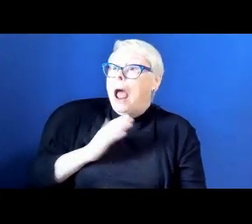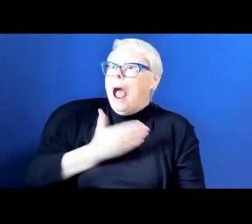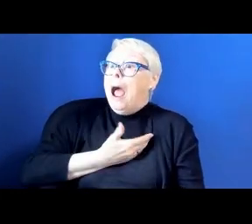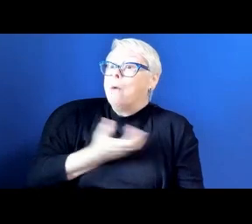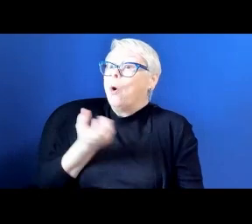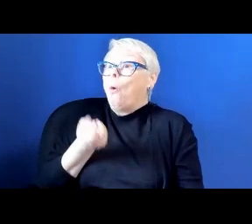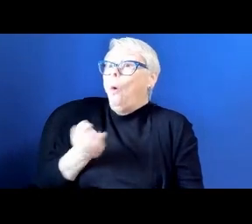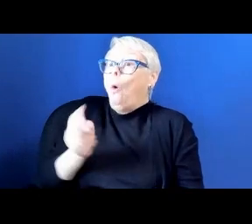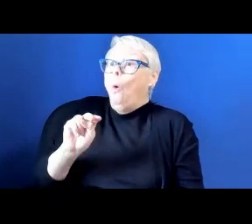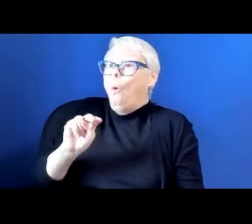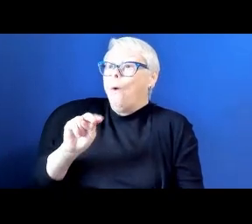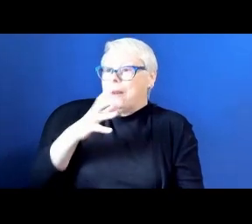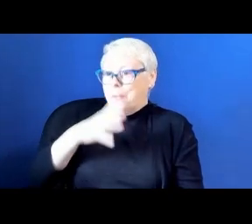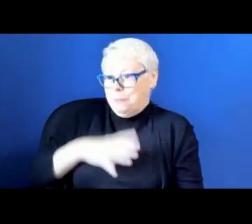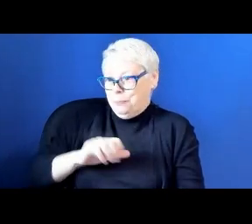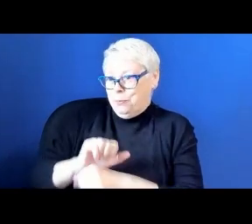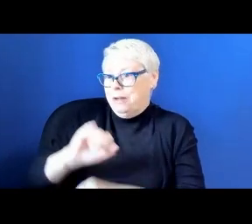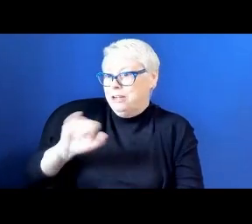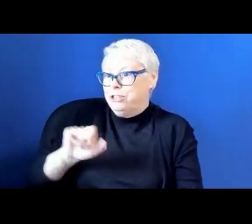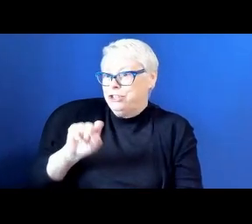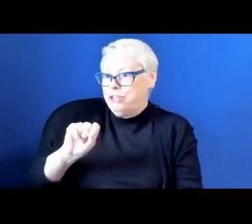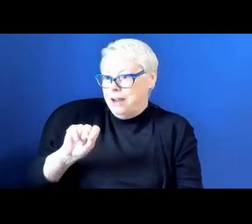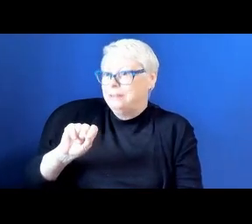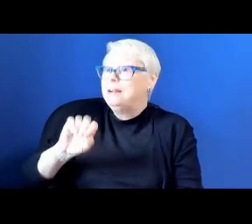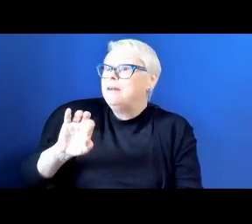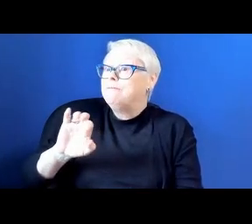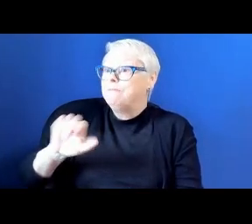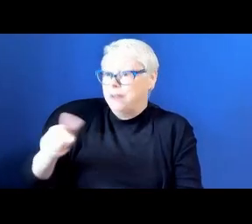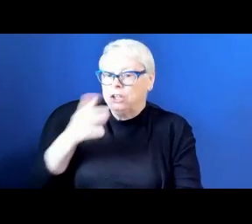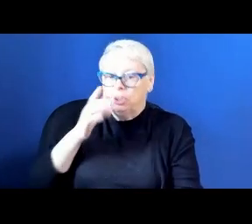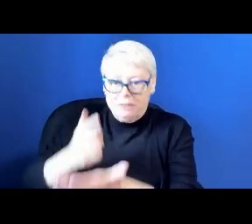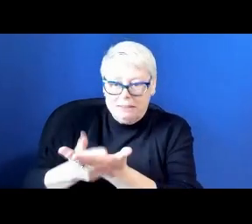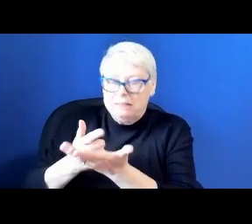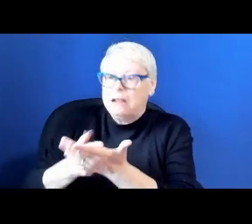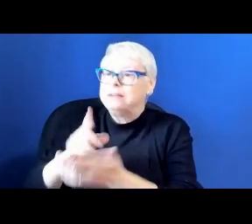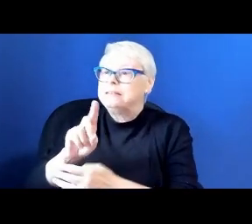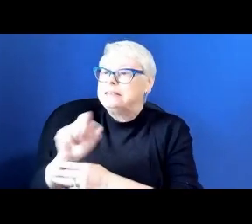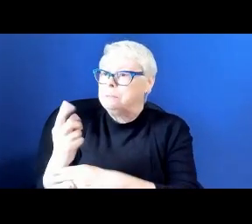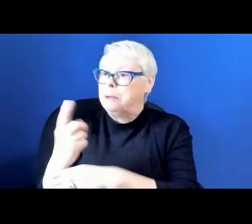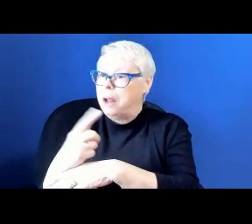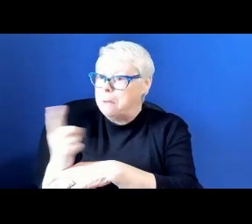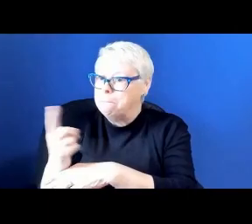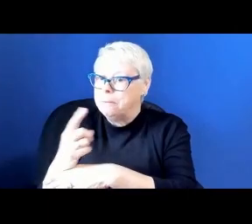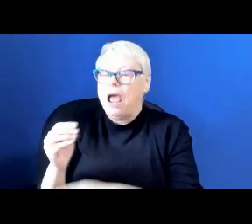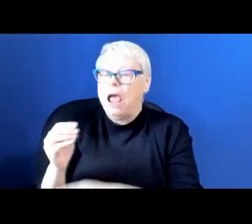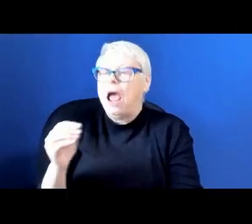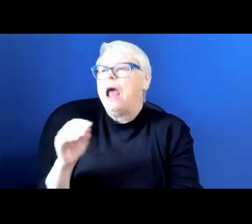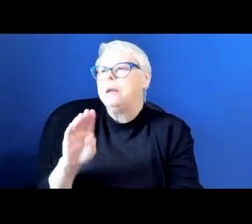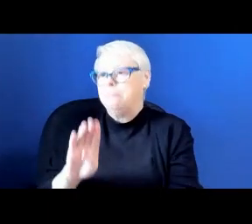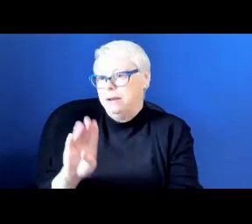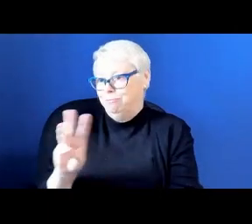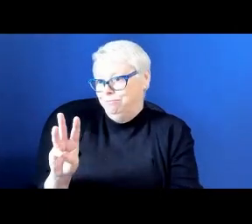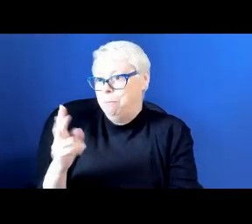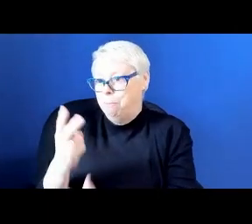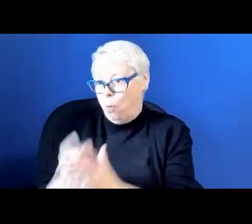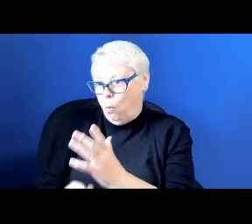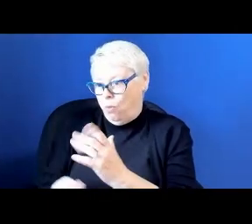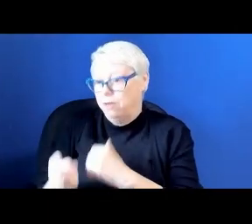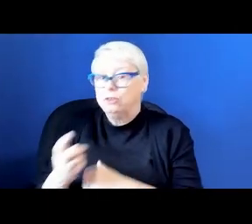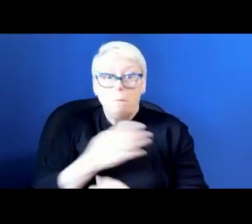Flynn and talks about the Disability Benefits Compass and Benefits Wayfinder. So we encourage you to discover these